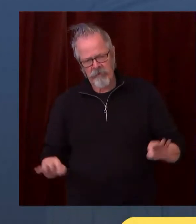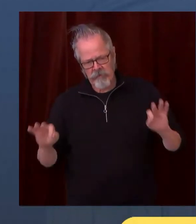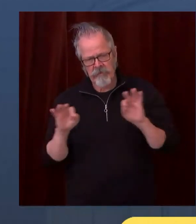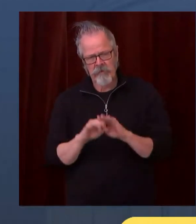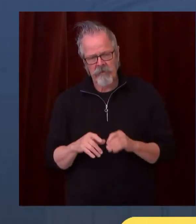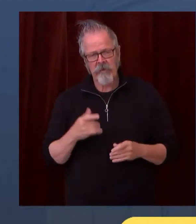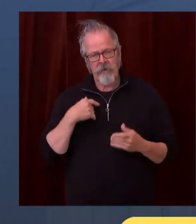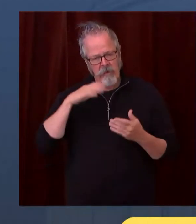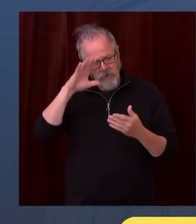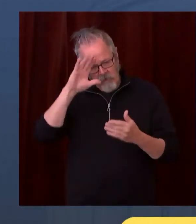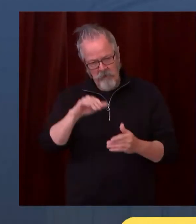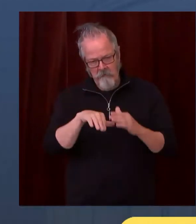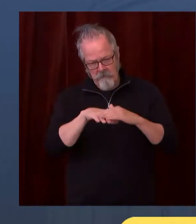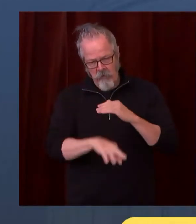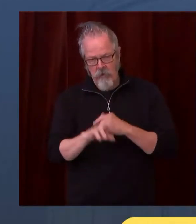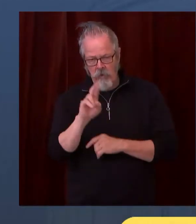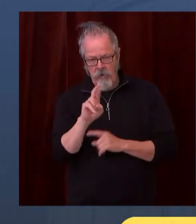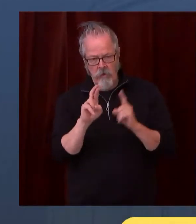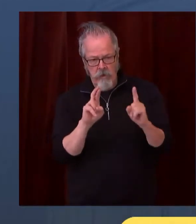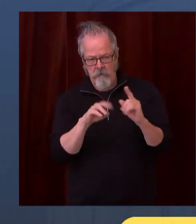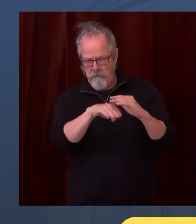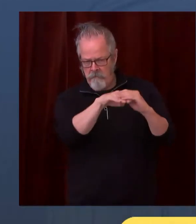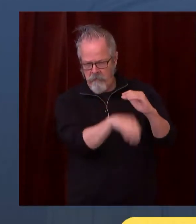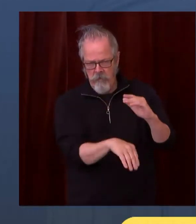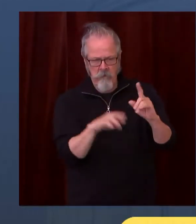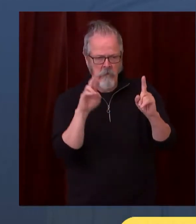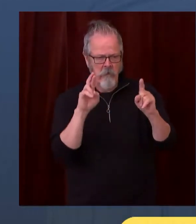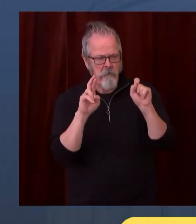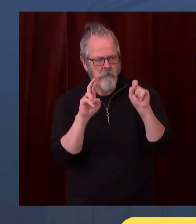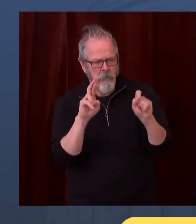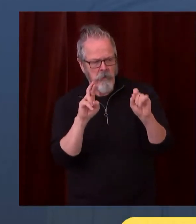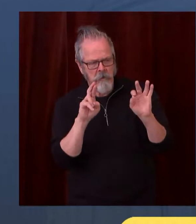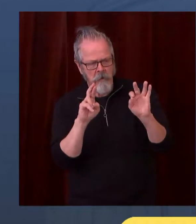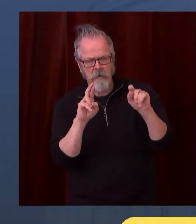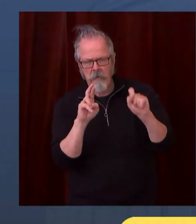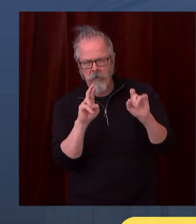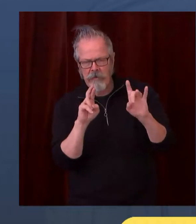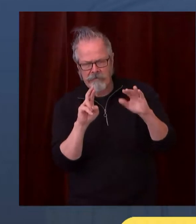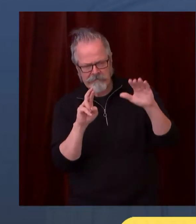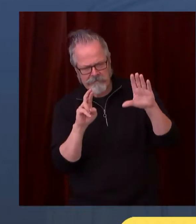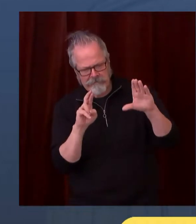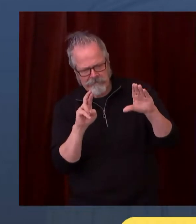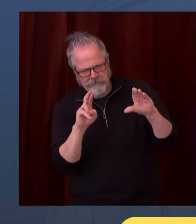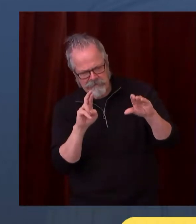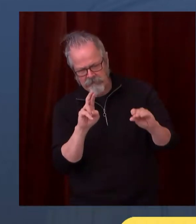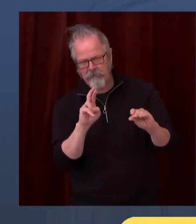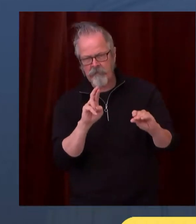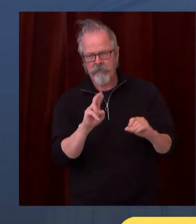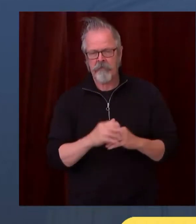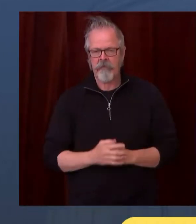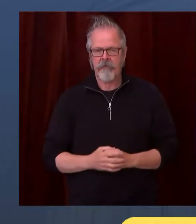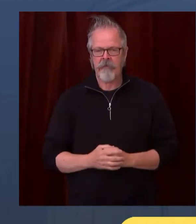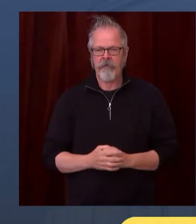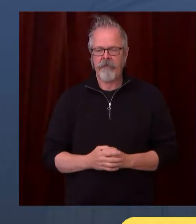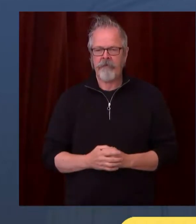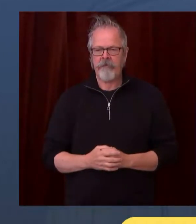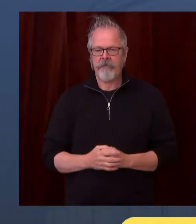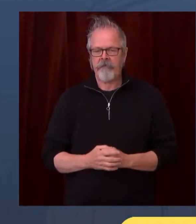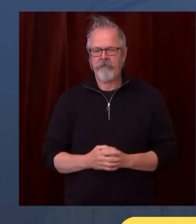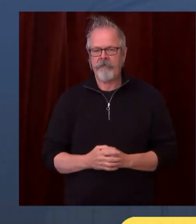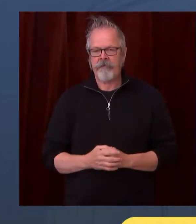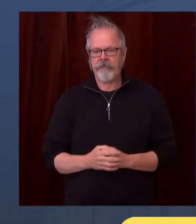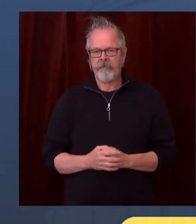in the number of infections. I'm showing you a graph here that has shown that it's peaked some time ago and has come down with some